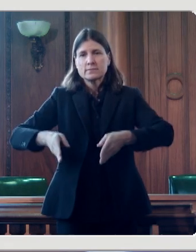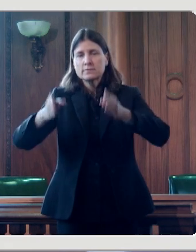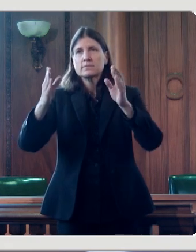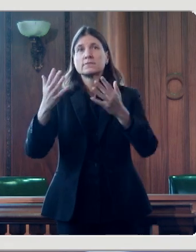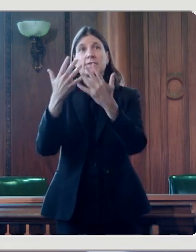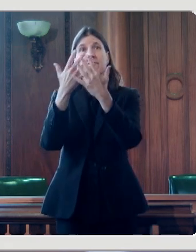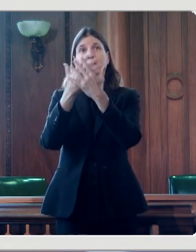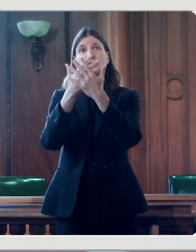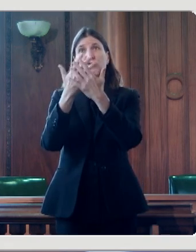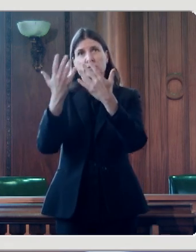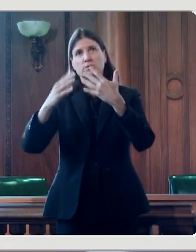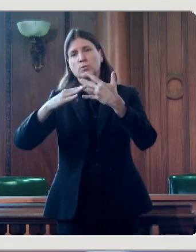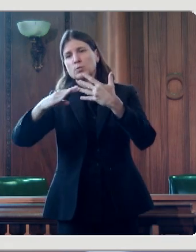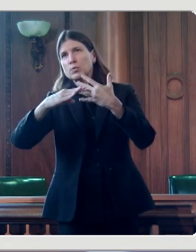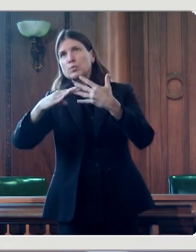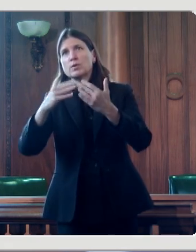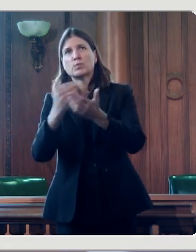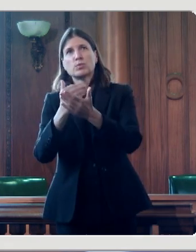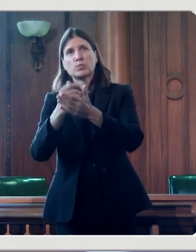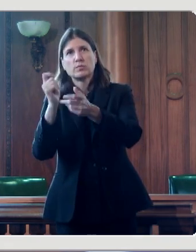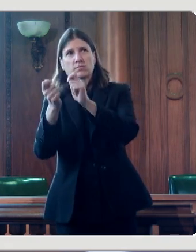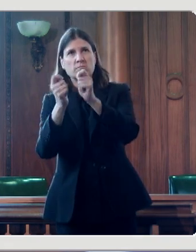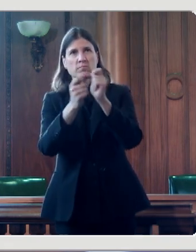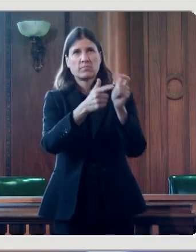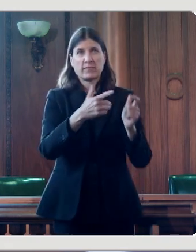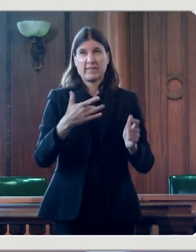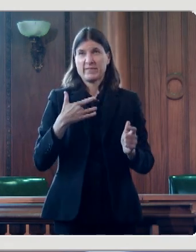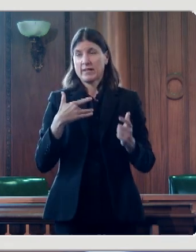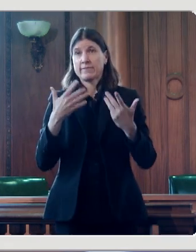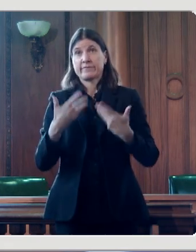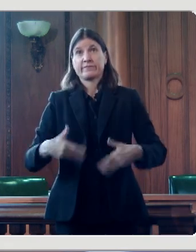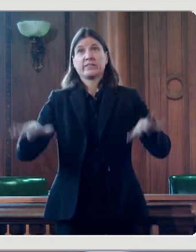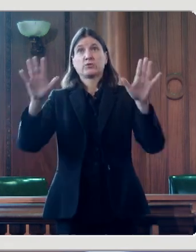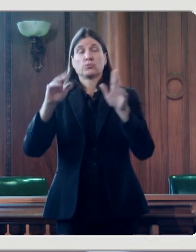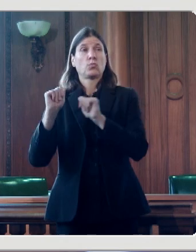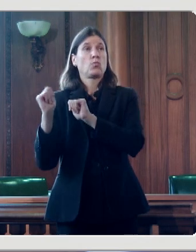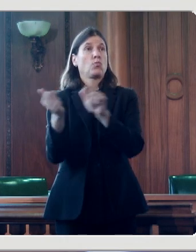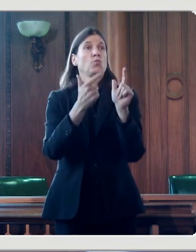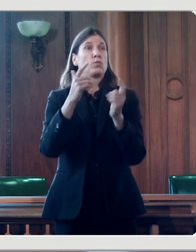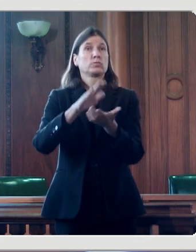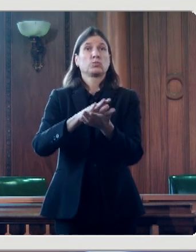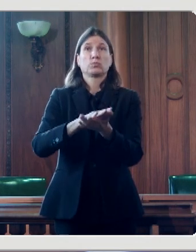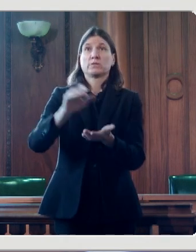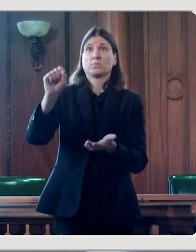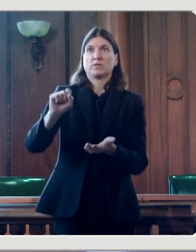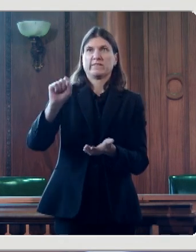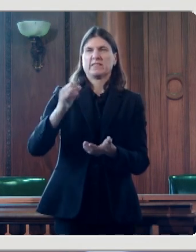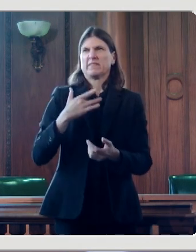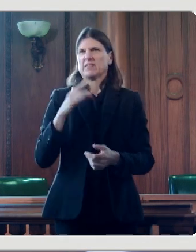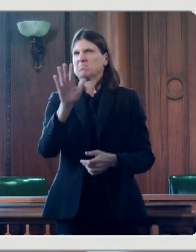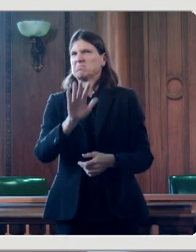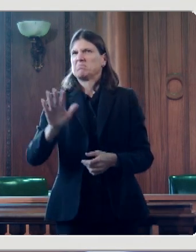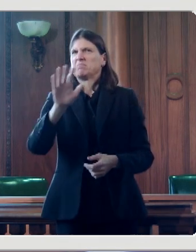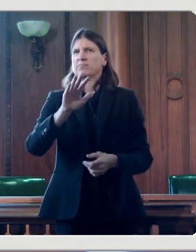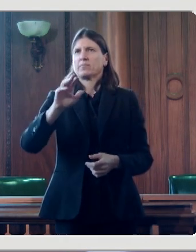March timeline to have that all done. Attendance is staying pretty well,